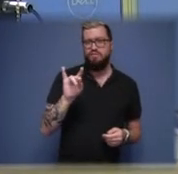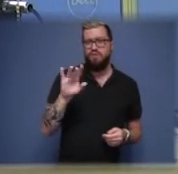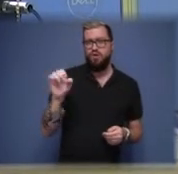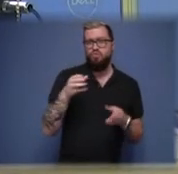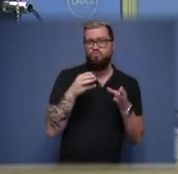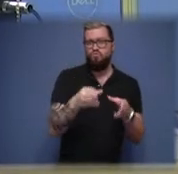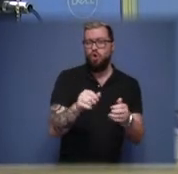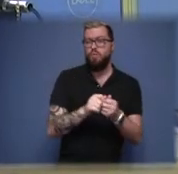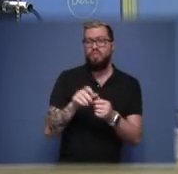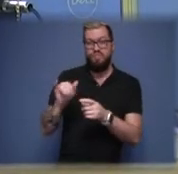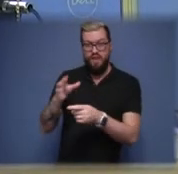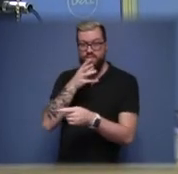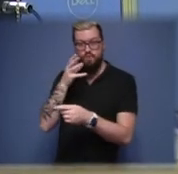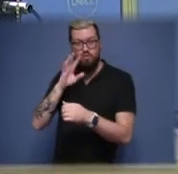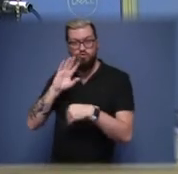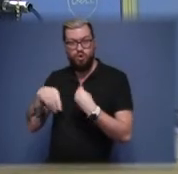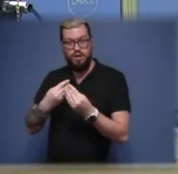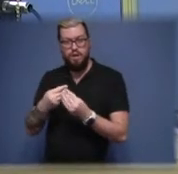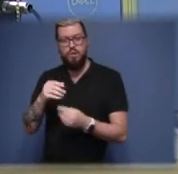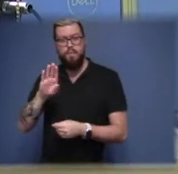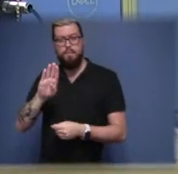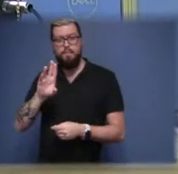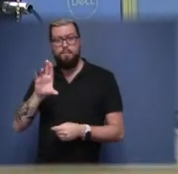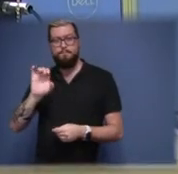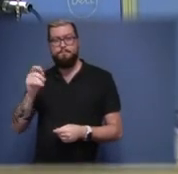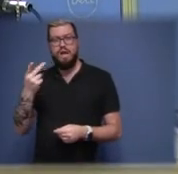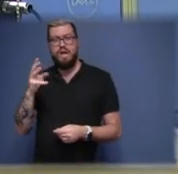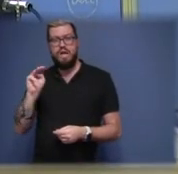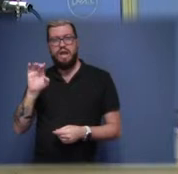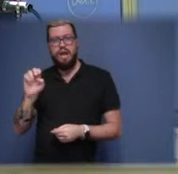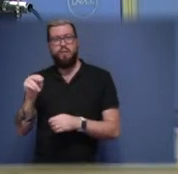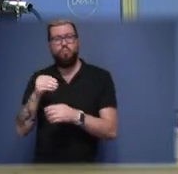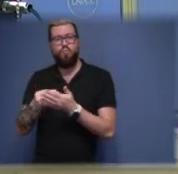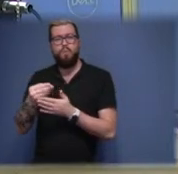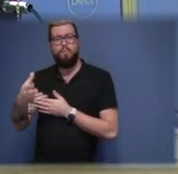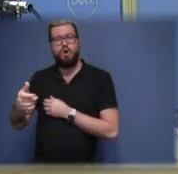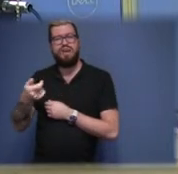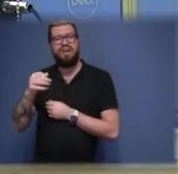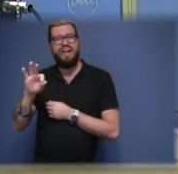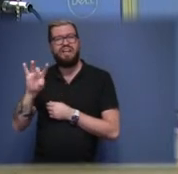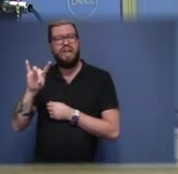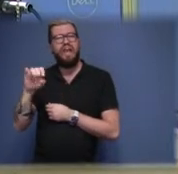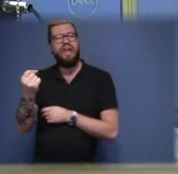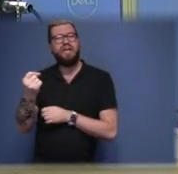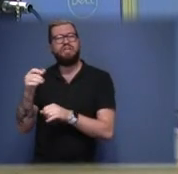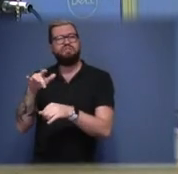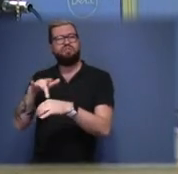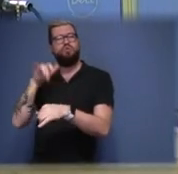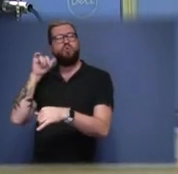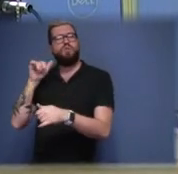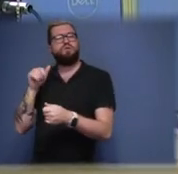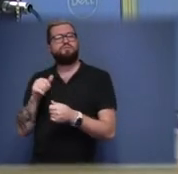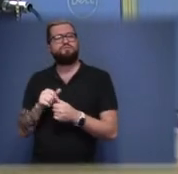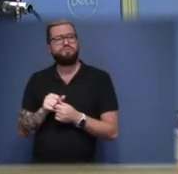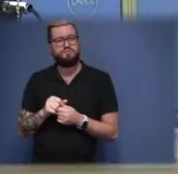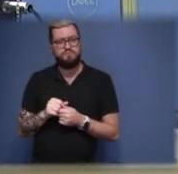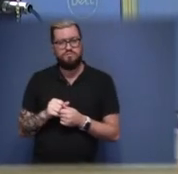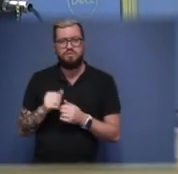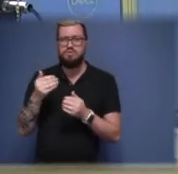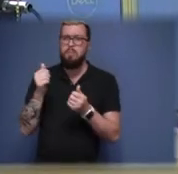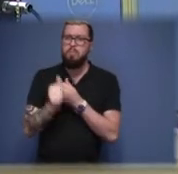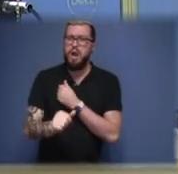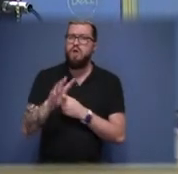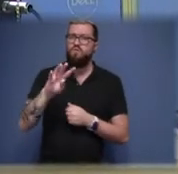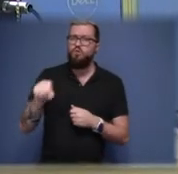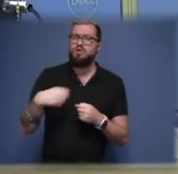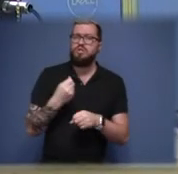But the farm that you're talking about in Buckingham, I think we purchased in the early 1980s. So it's been over 40 years.